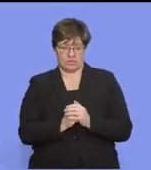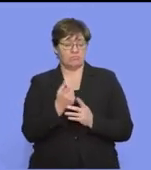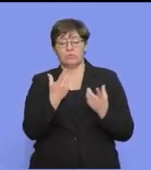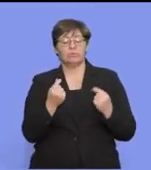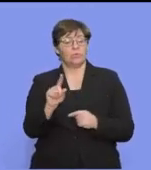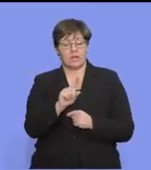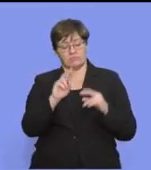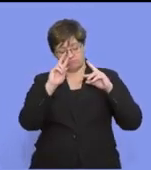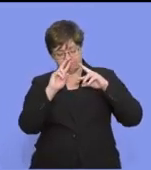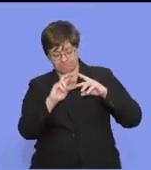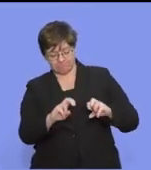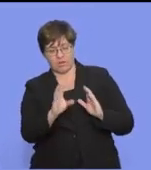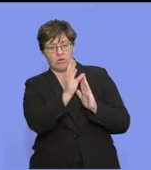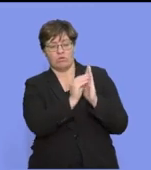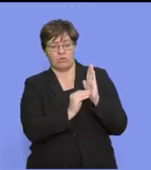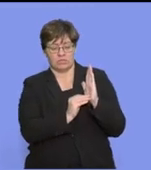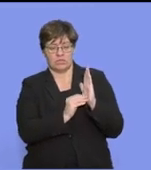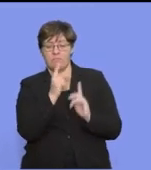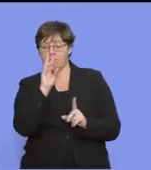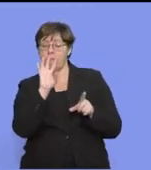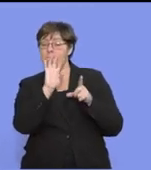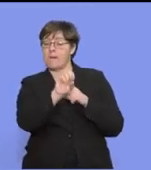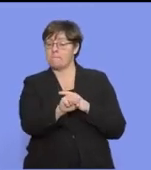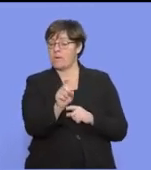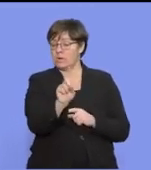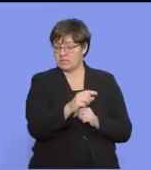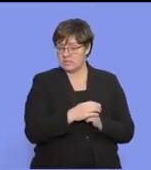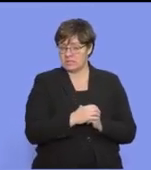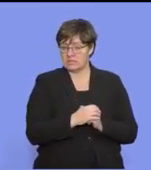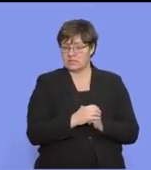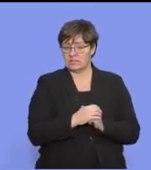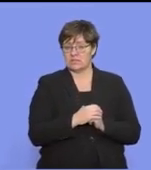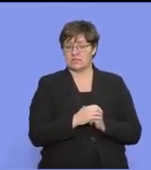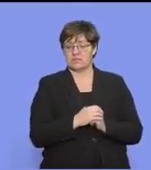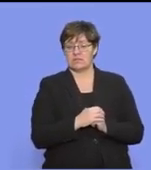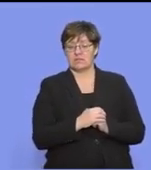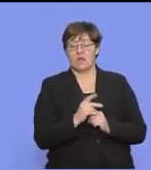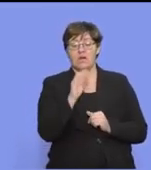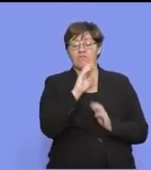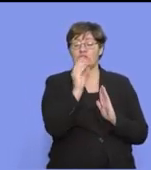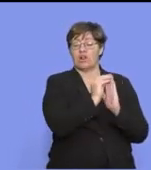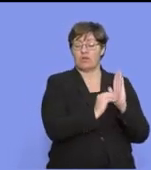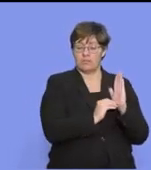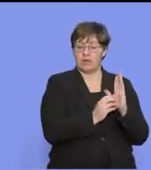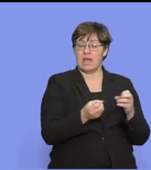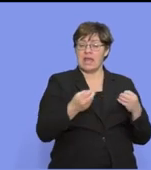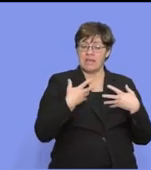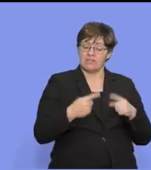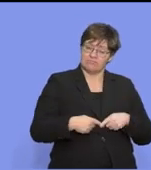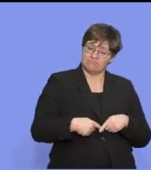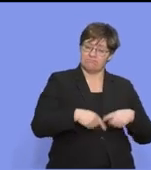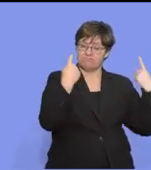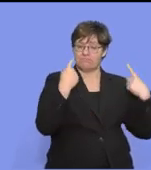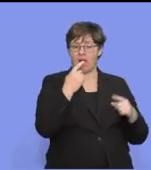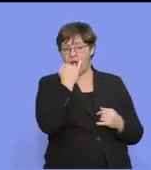the fossil record. So what they did is they studied the fossil record, and what they observed is that